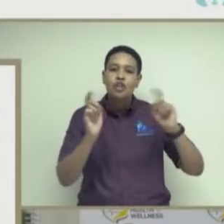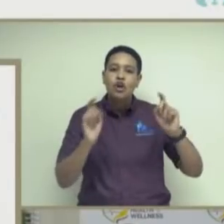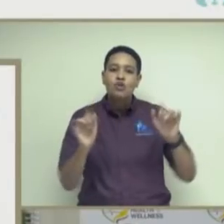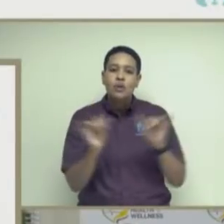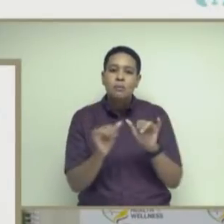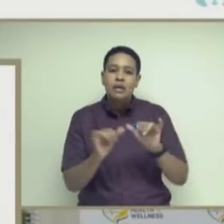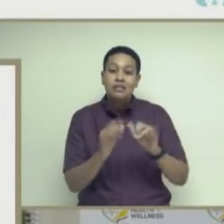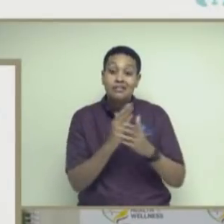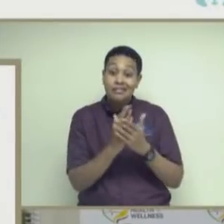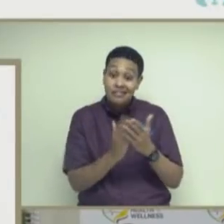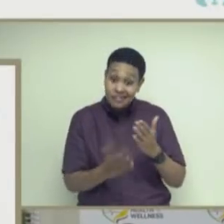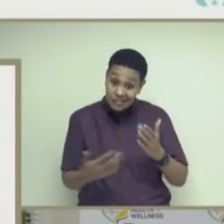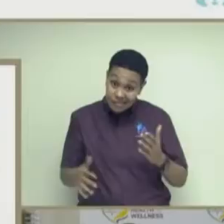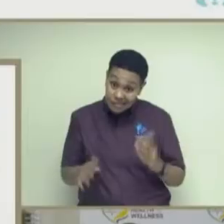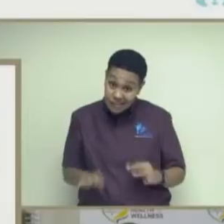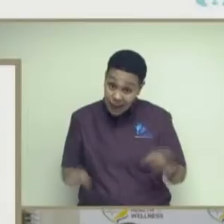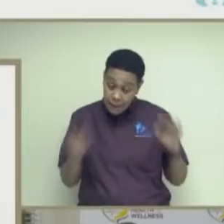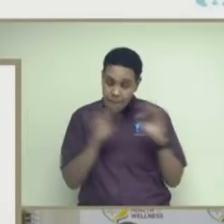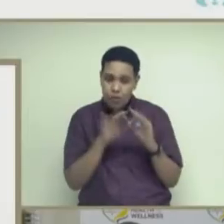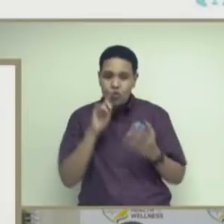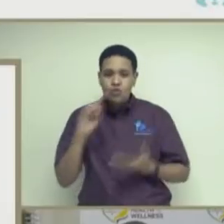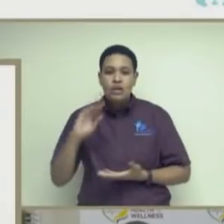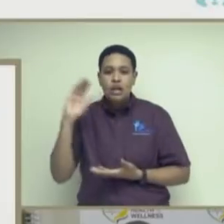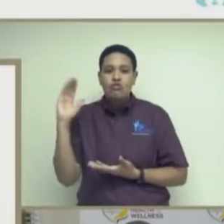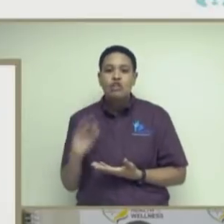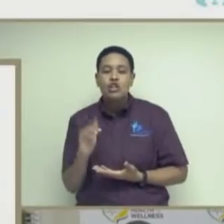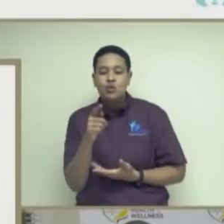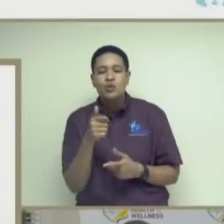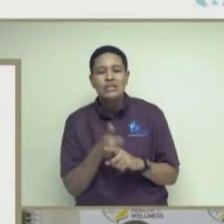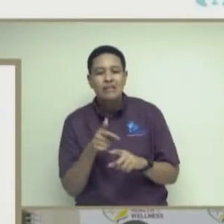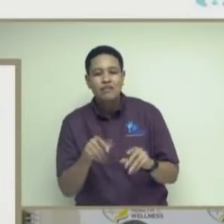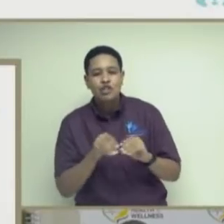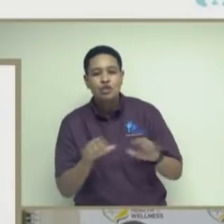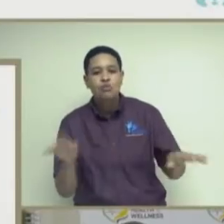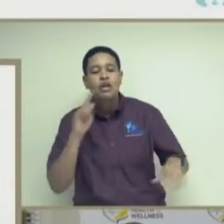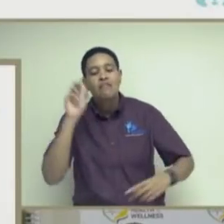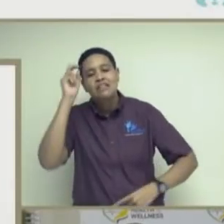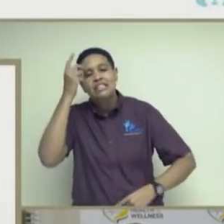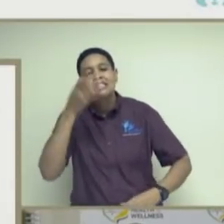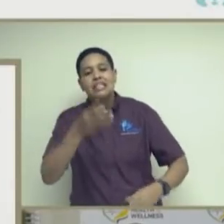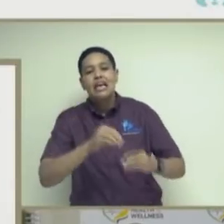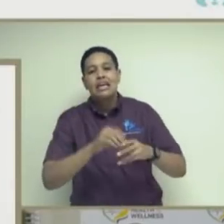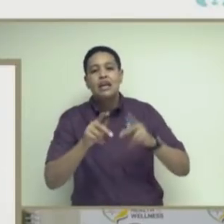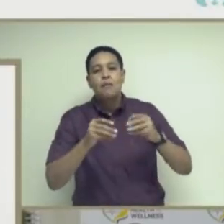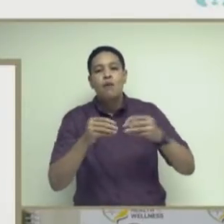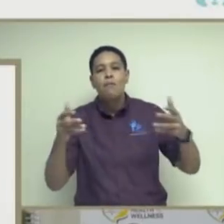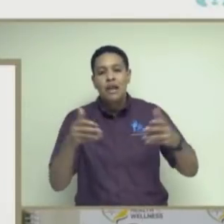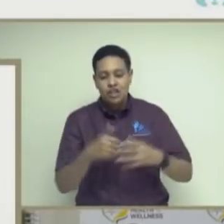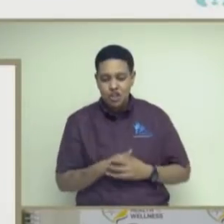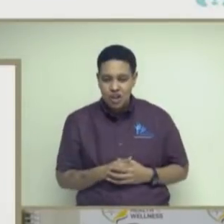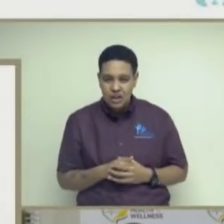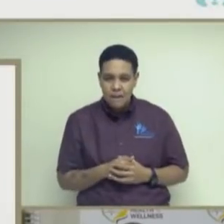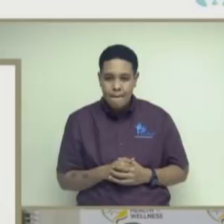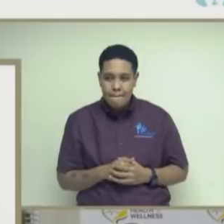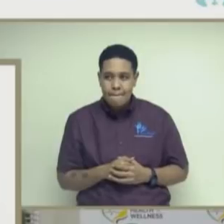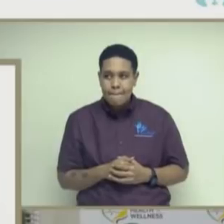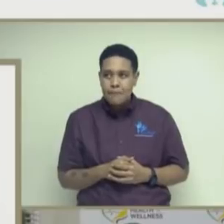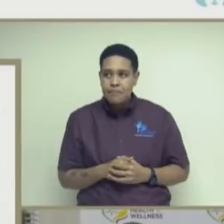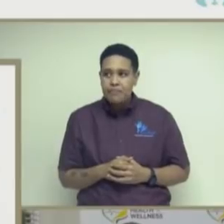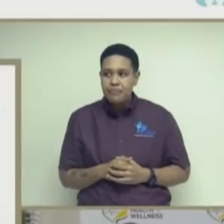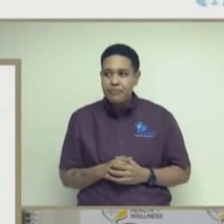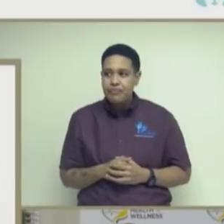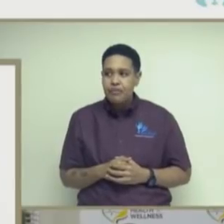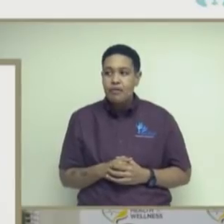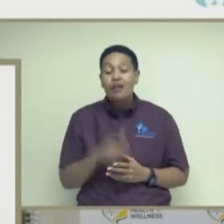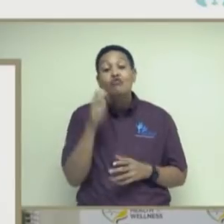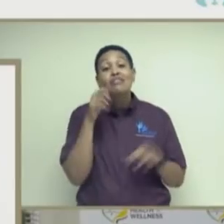measures that are critical to reducing the spread of disease within the population. As pointed